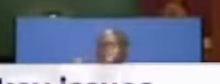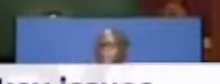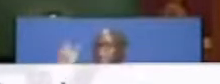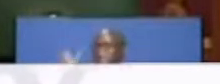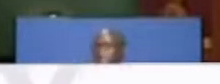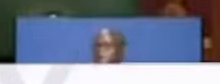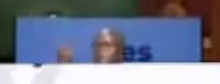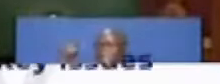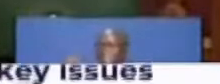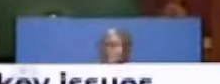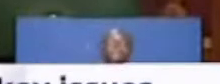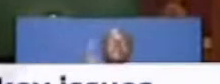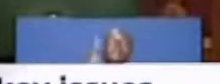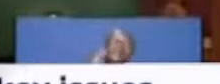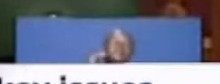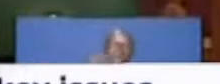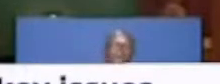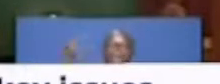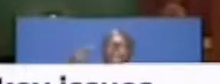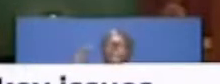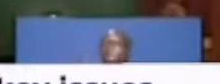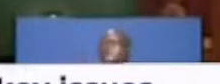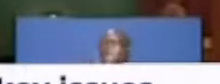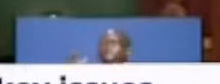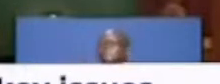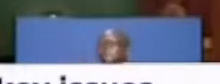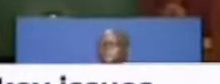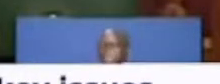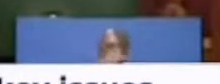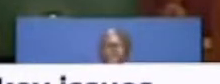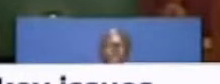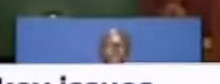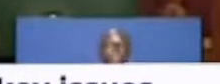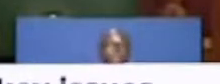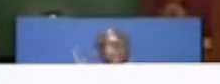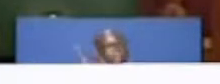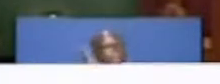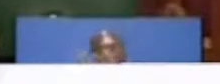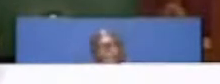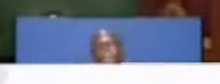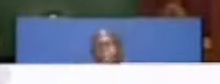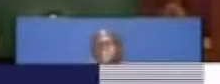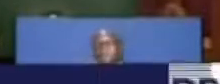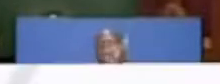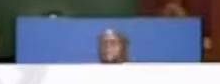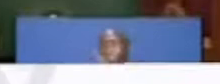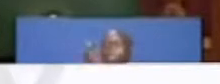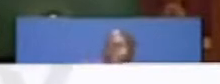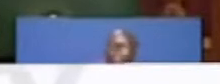has experienced the highest expansion in hospital bed capacity, up from